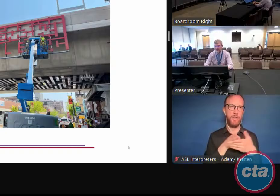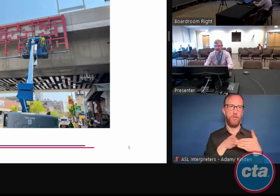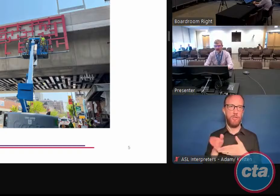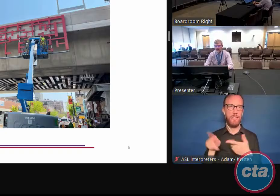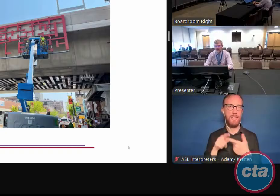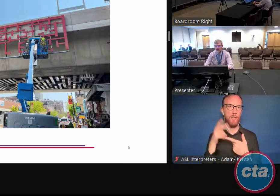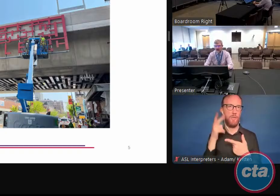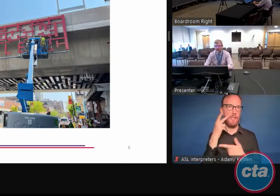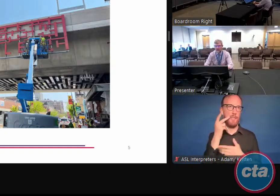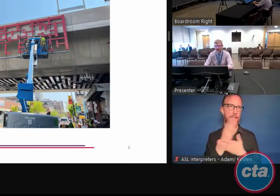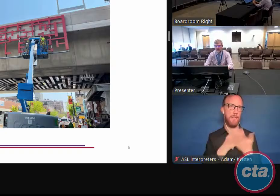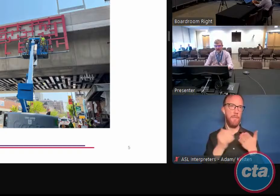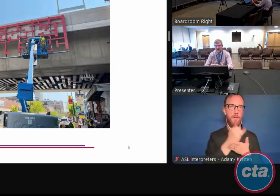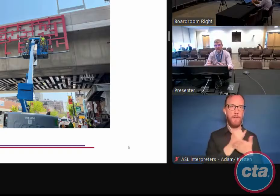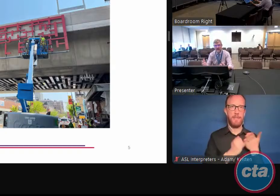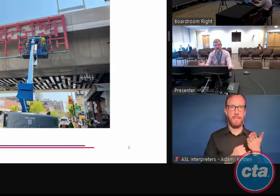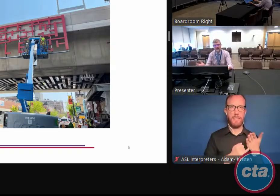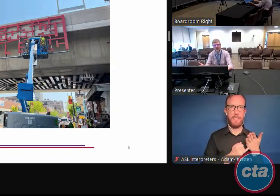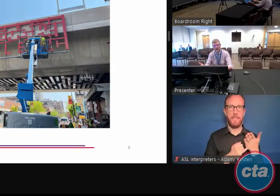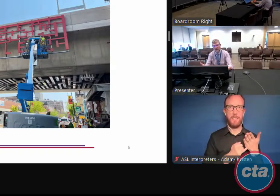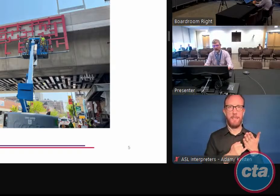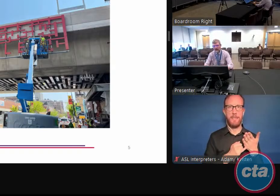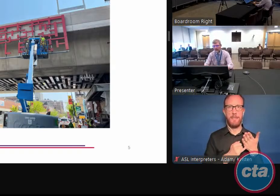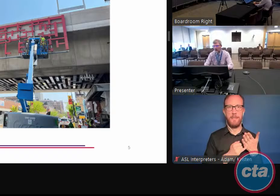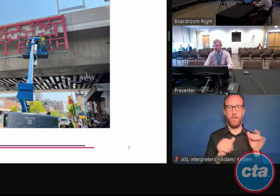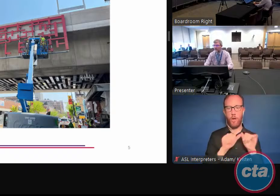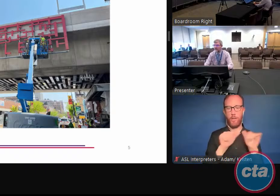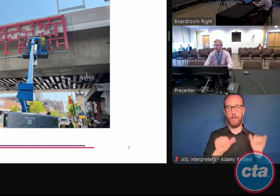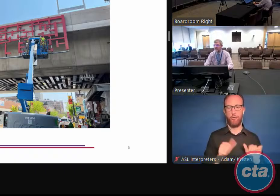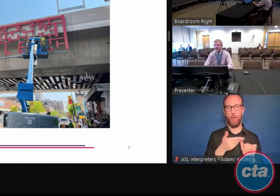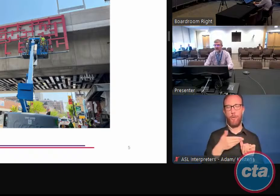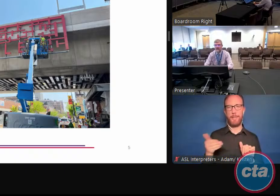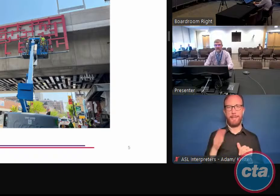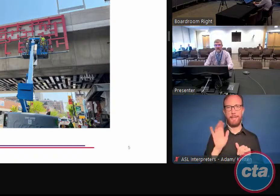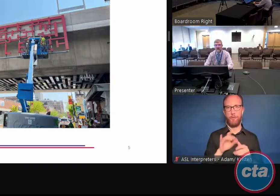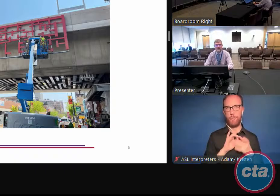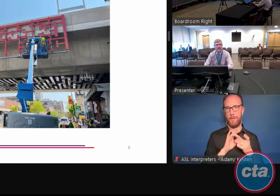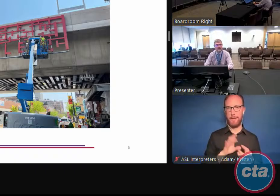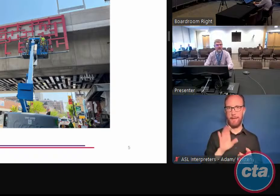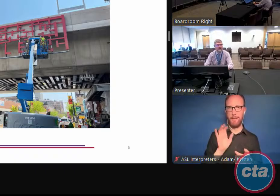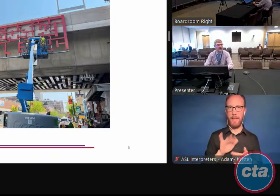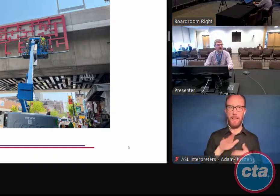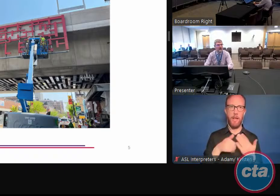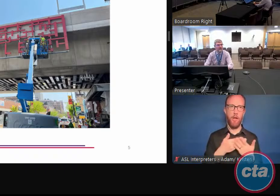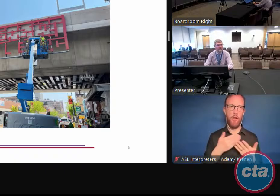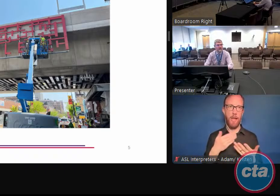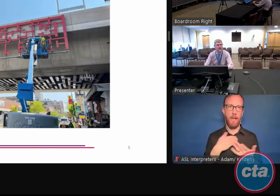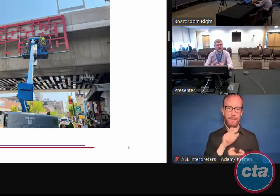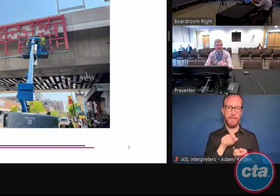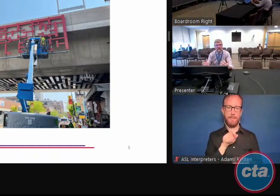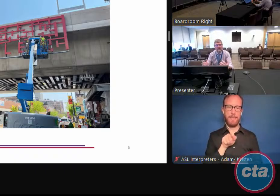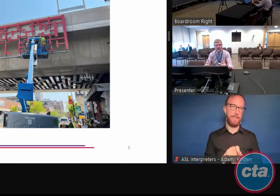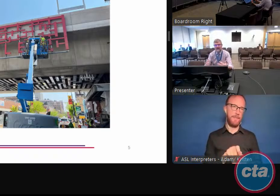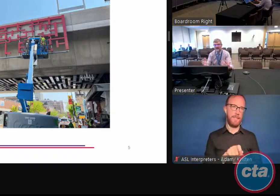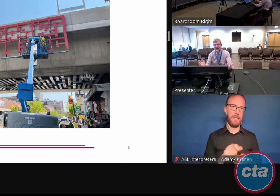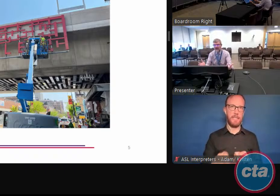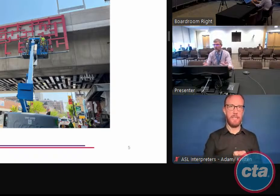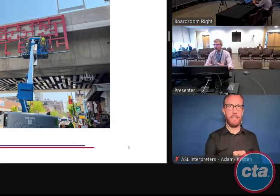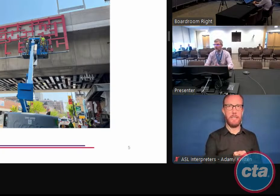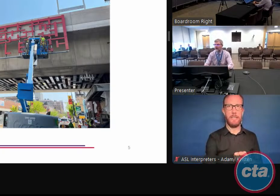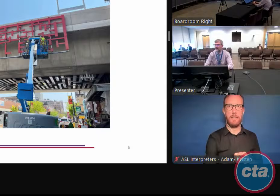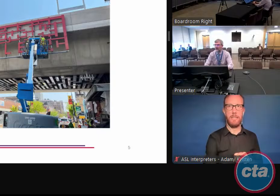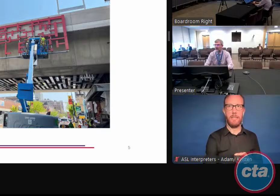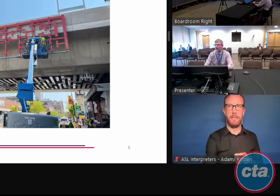of the artistic architectural features that go with Argyle. All these stations have custom first in its